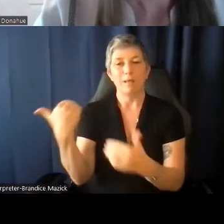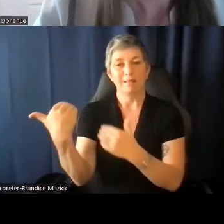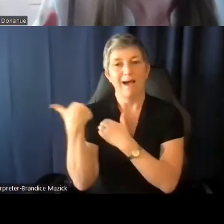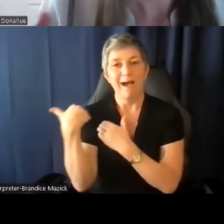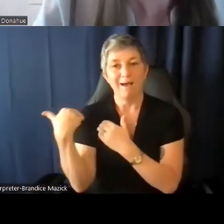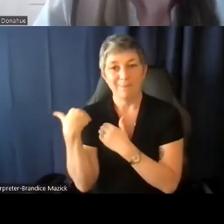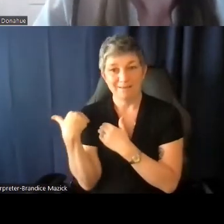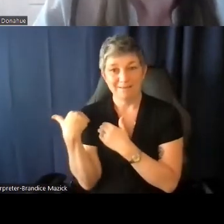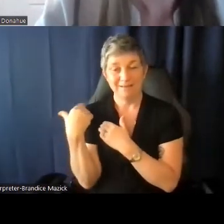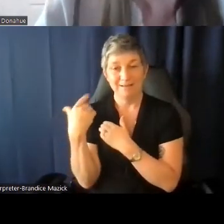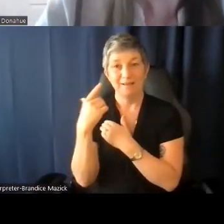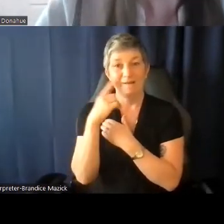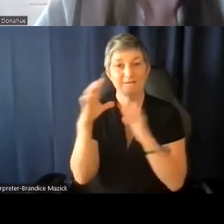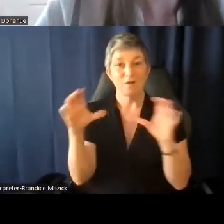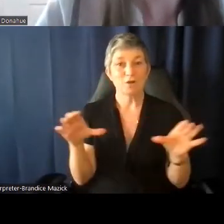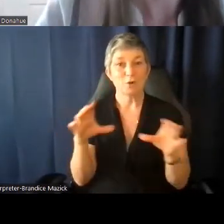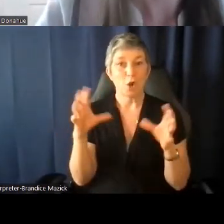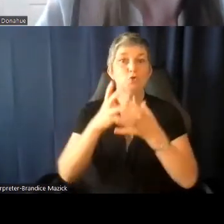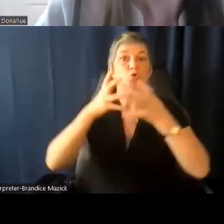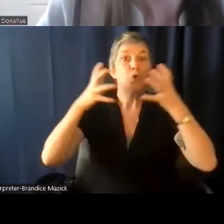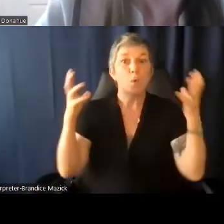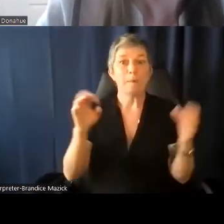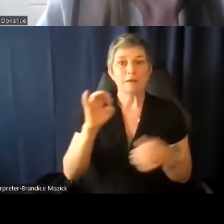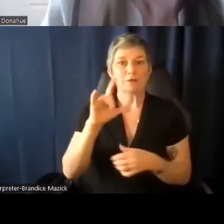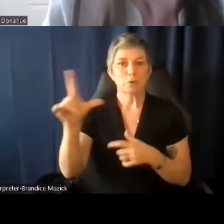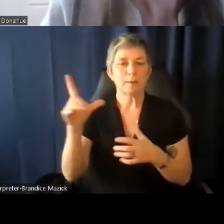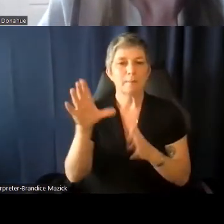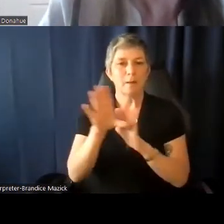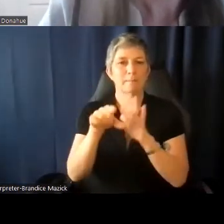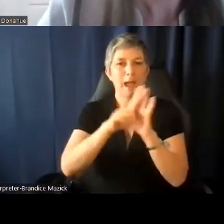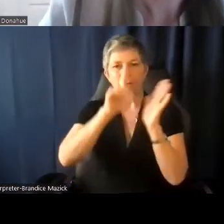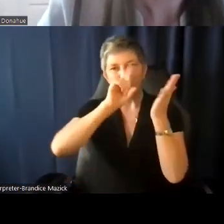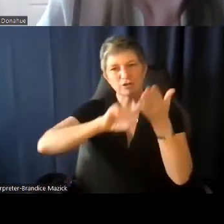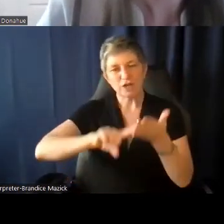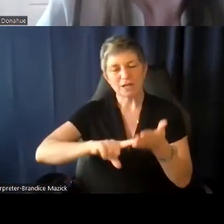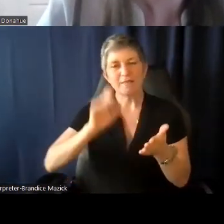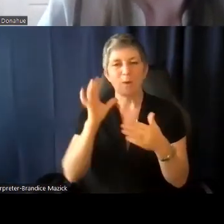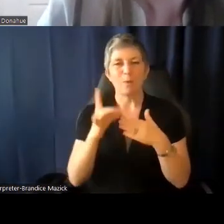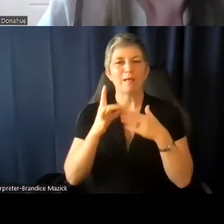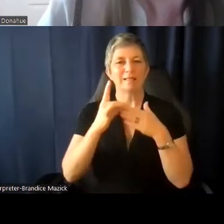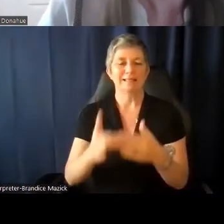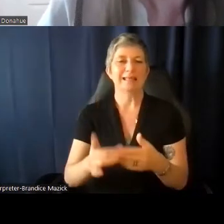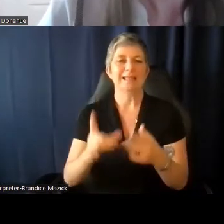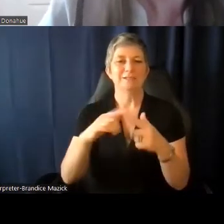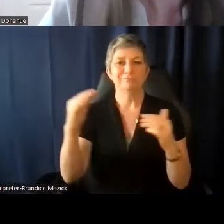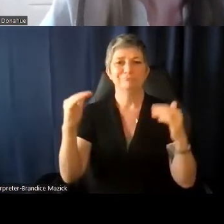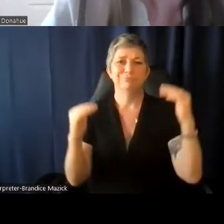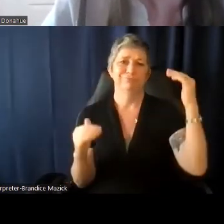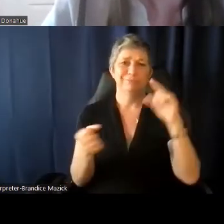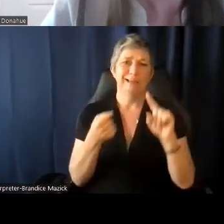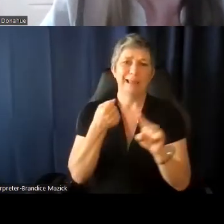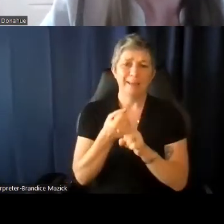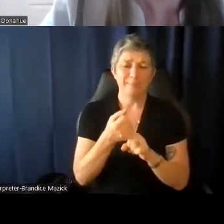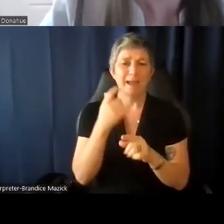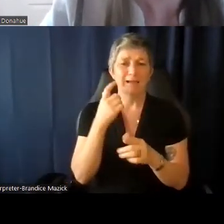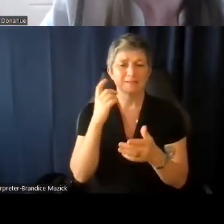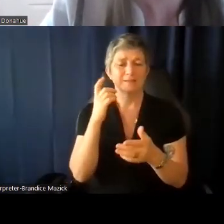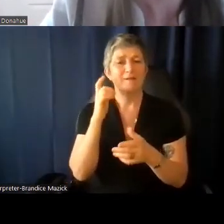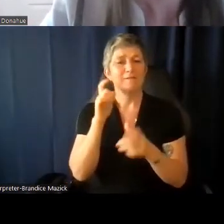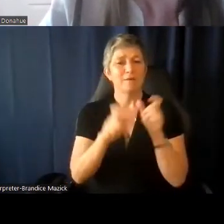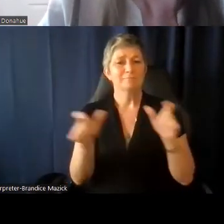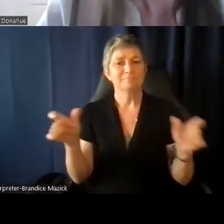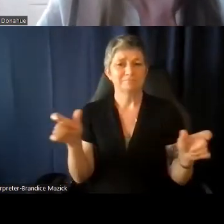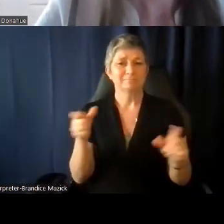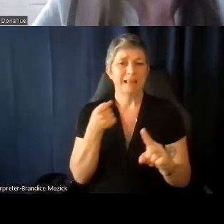for doing too much criminal background checking that will lead to disproportionate impacts on those impacted by the criminal justice